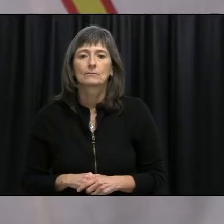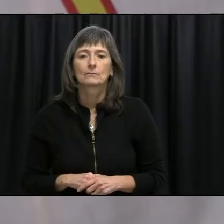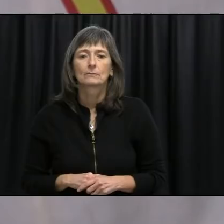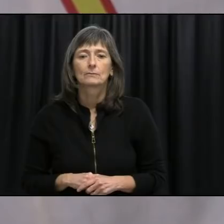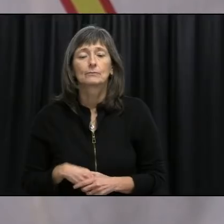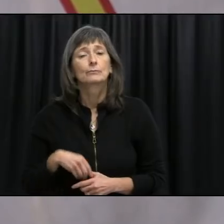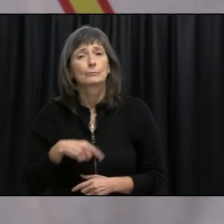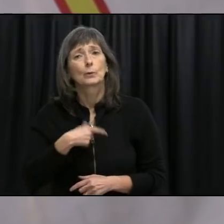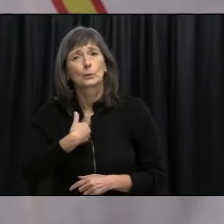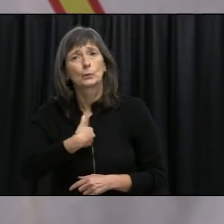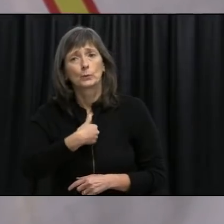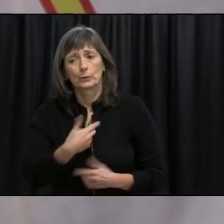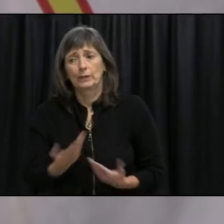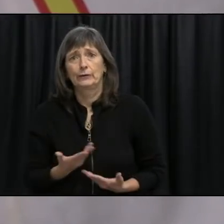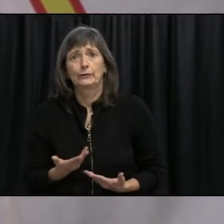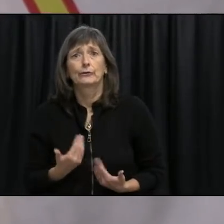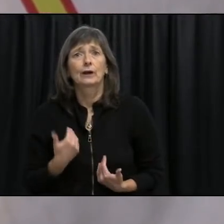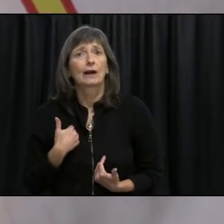very well-established